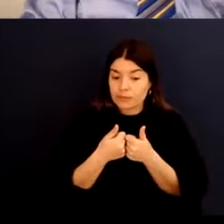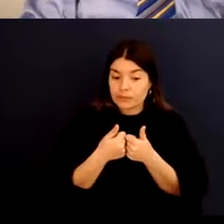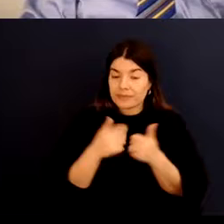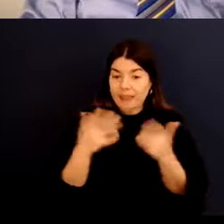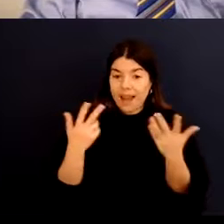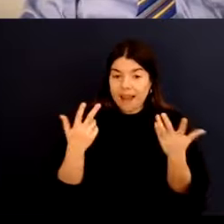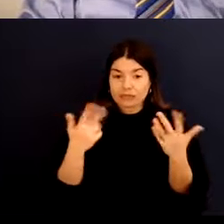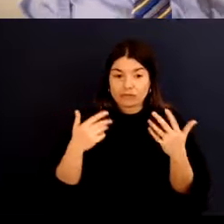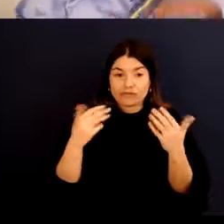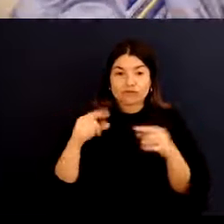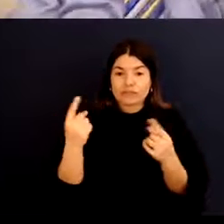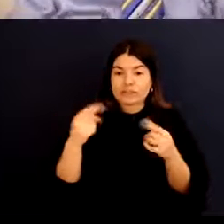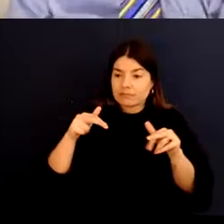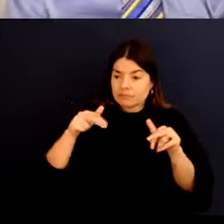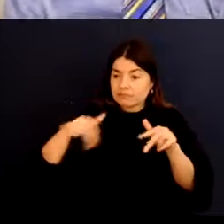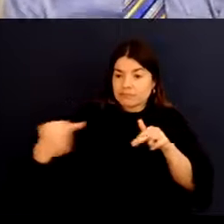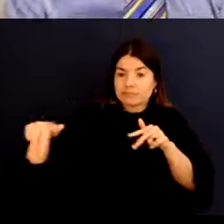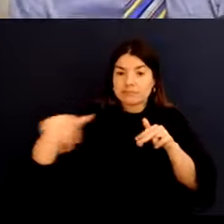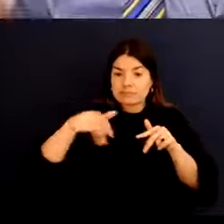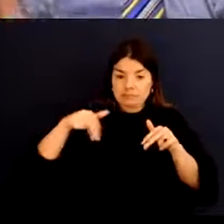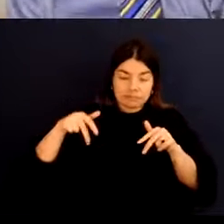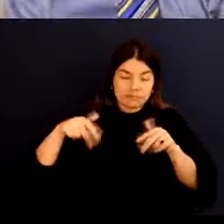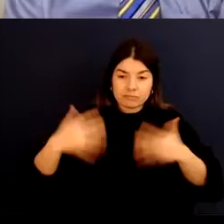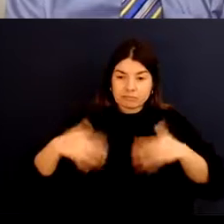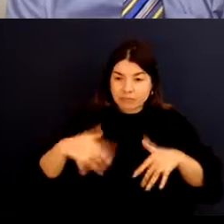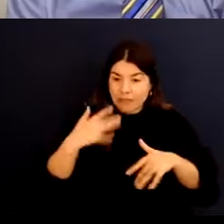around, I luckily